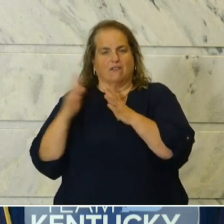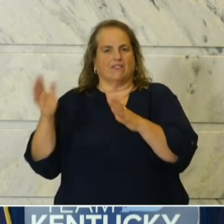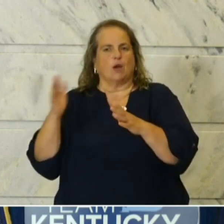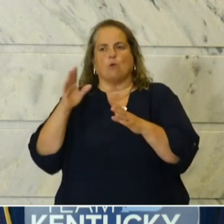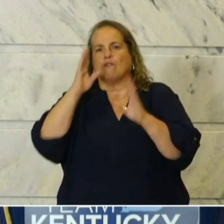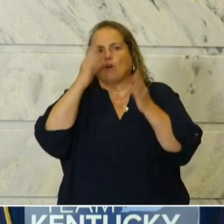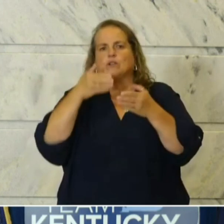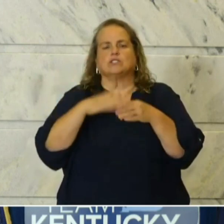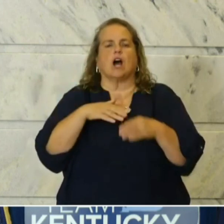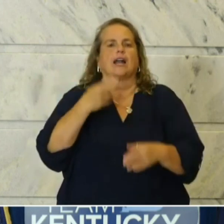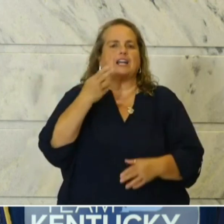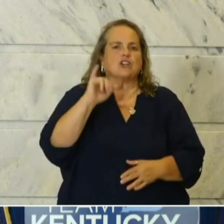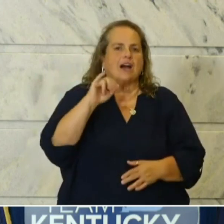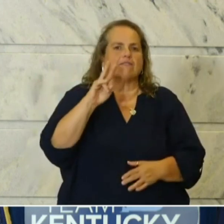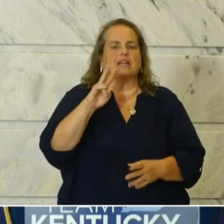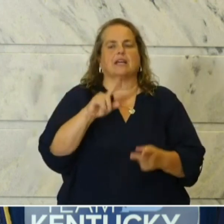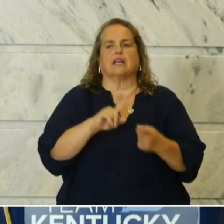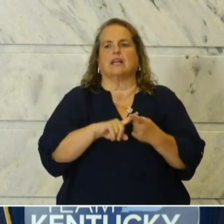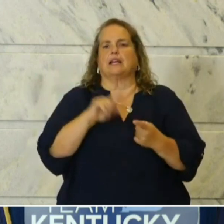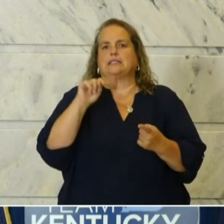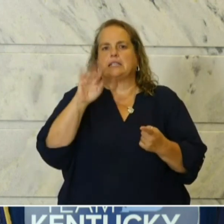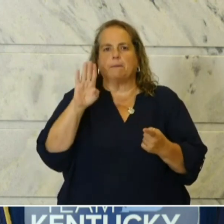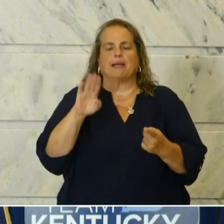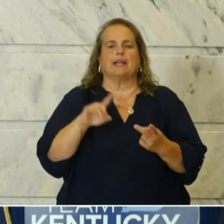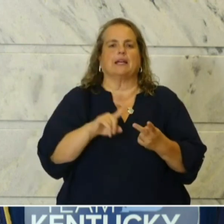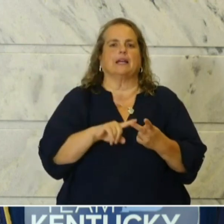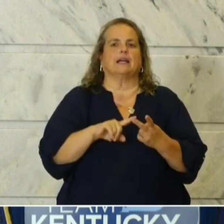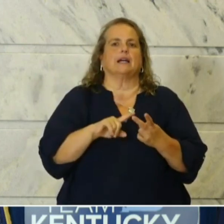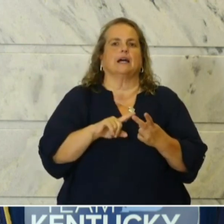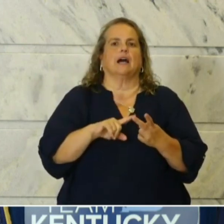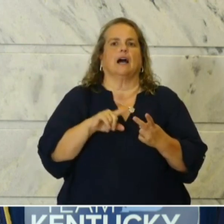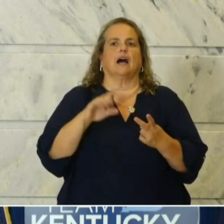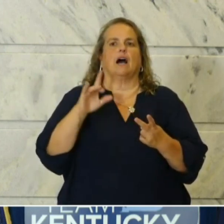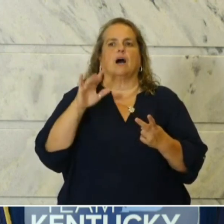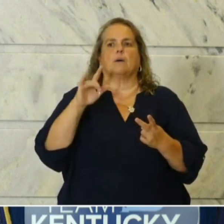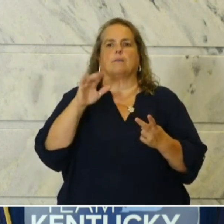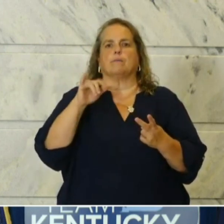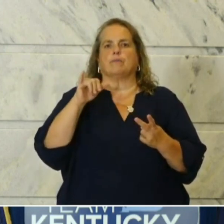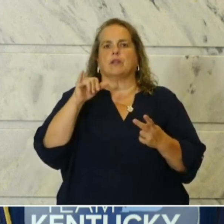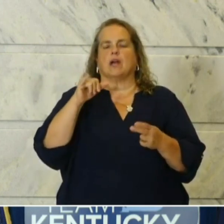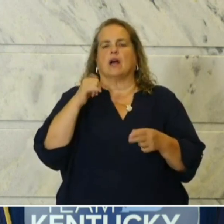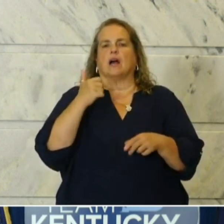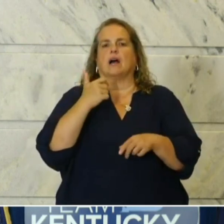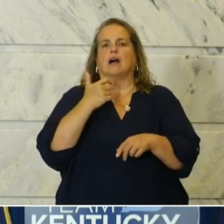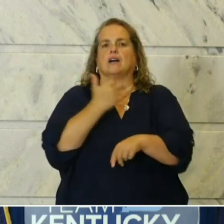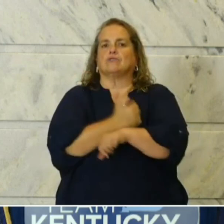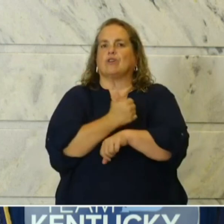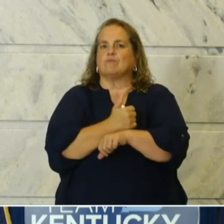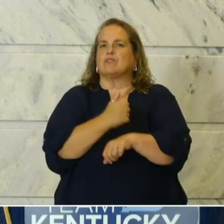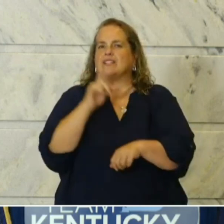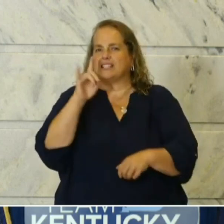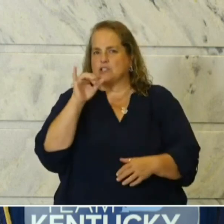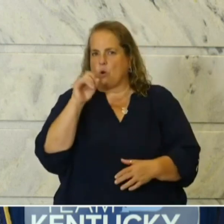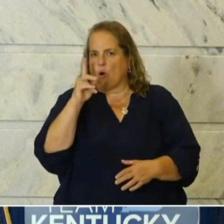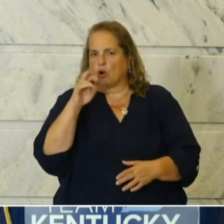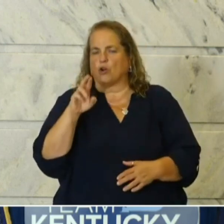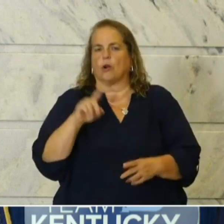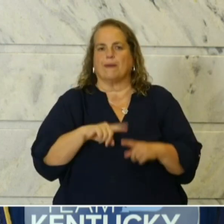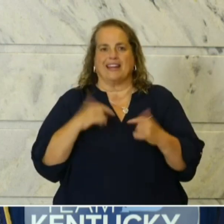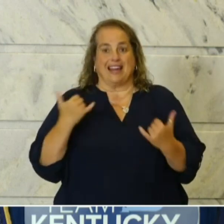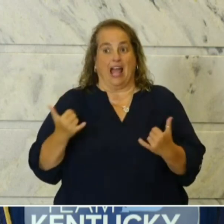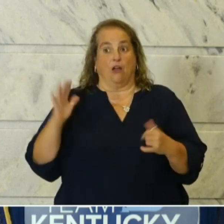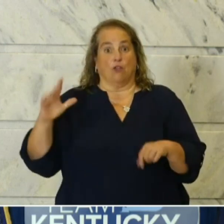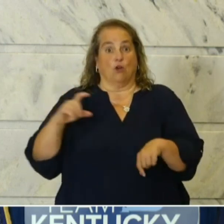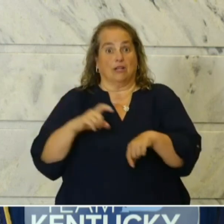and tuberculosis, substance use disorder, and the like. But now a lot of their time is taken up